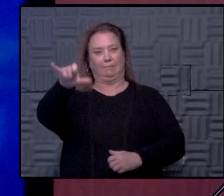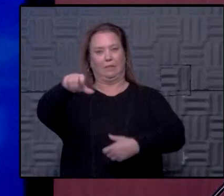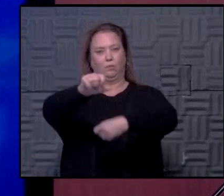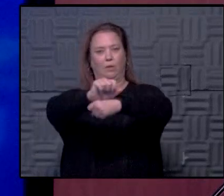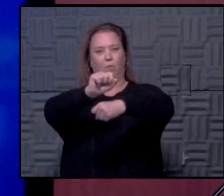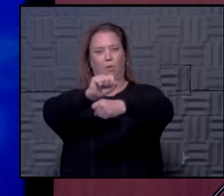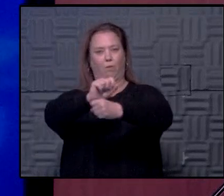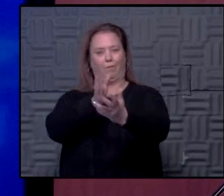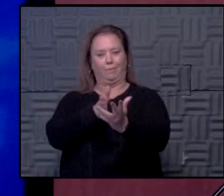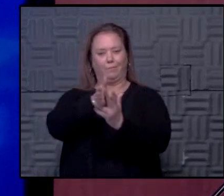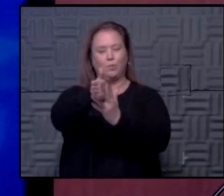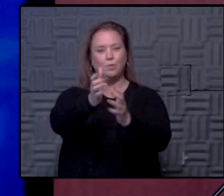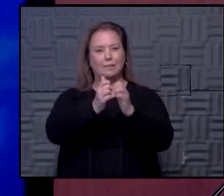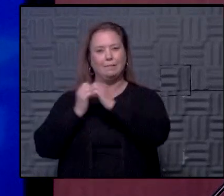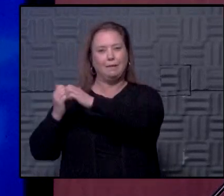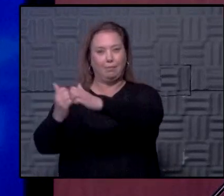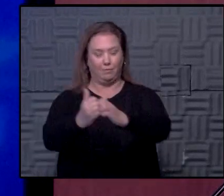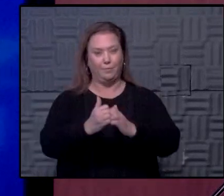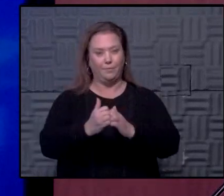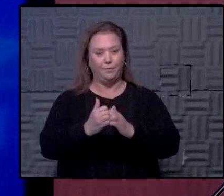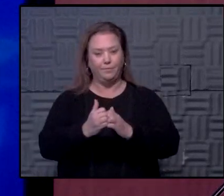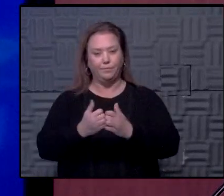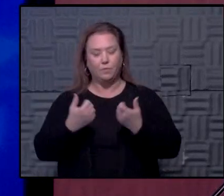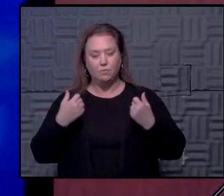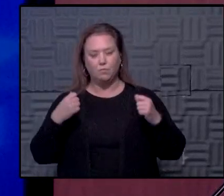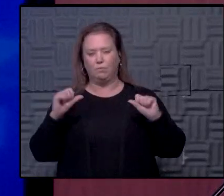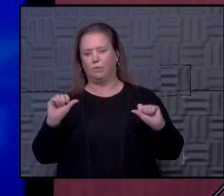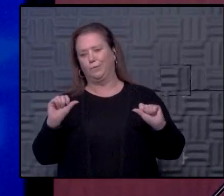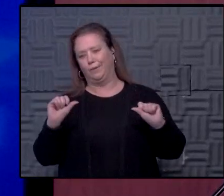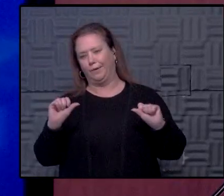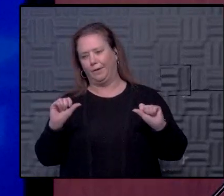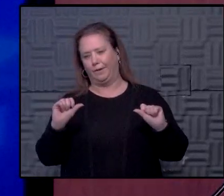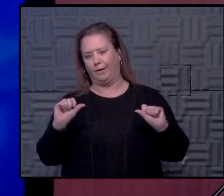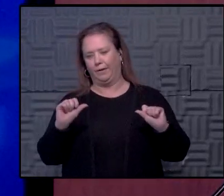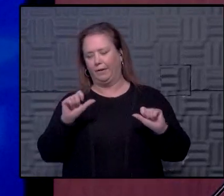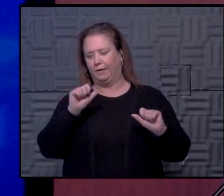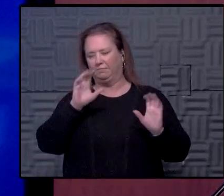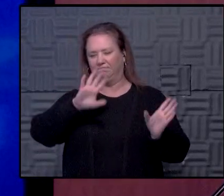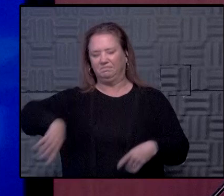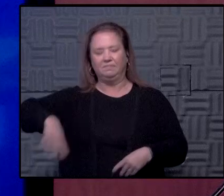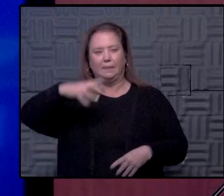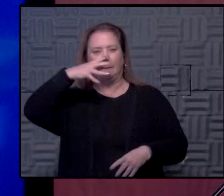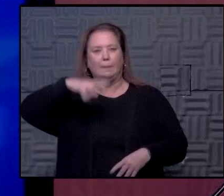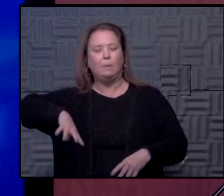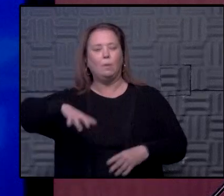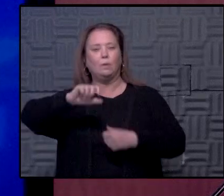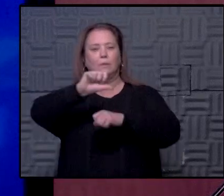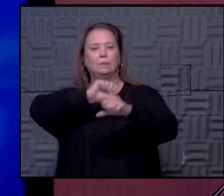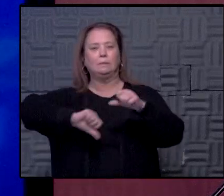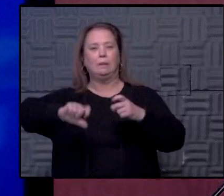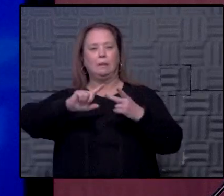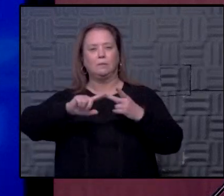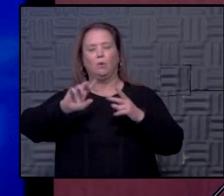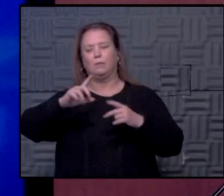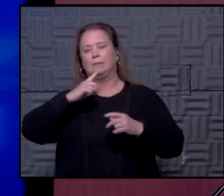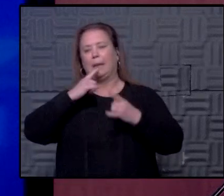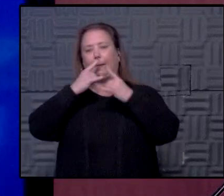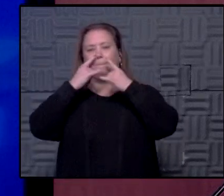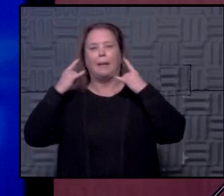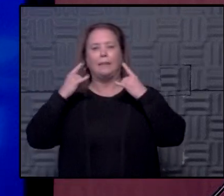work through this together. When we try to disbelieve science or politicize mask